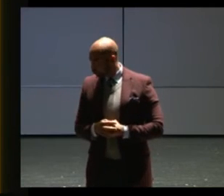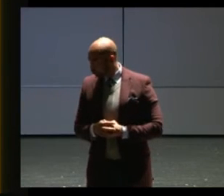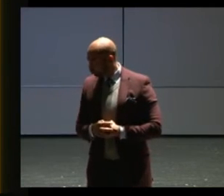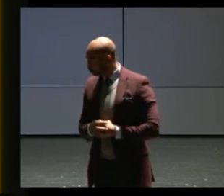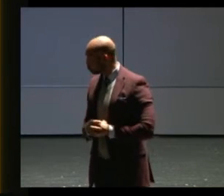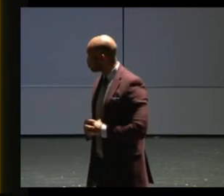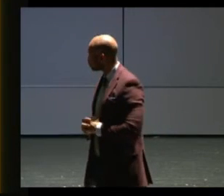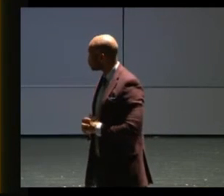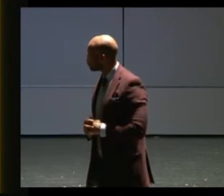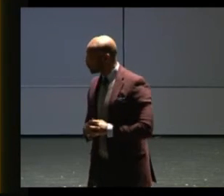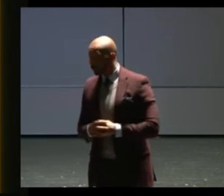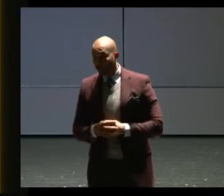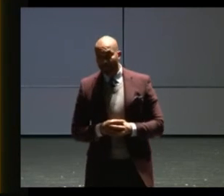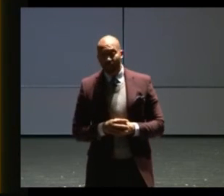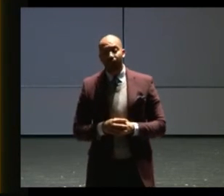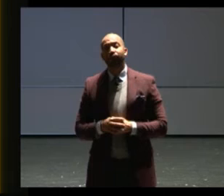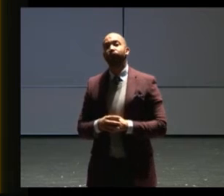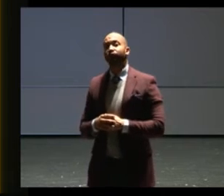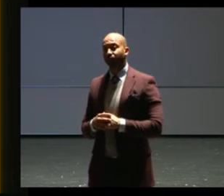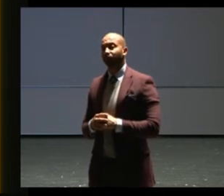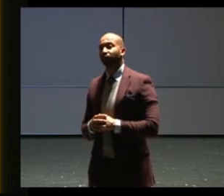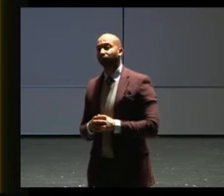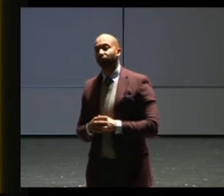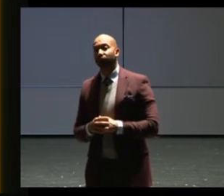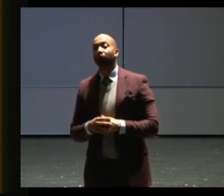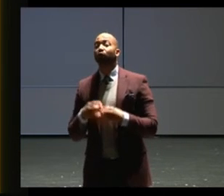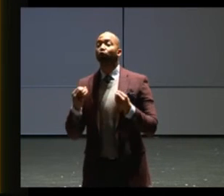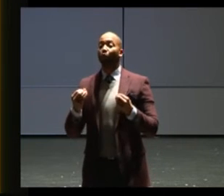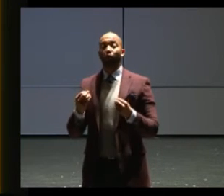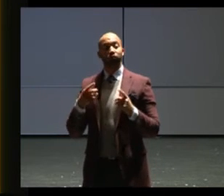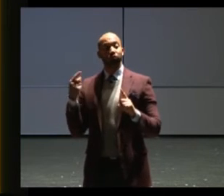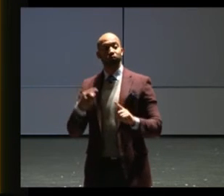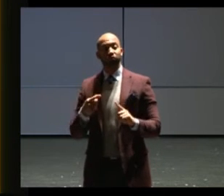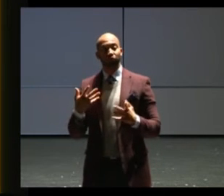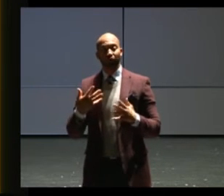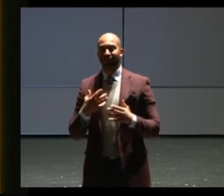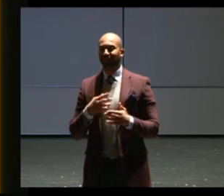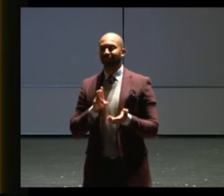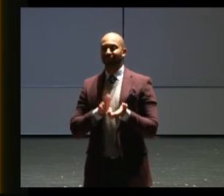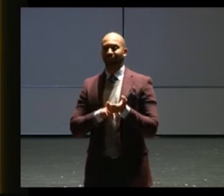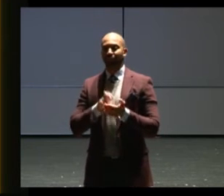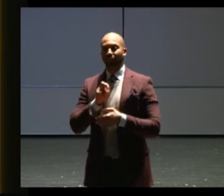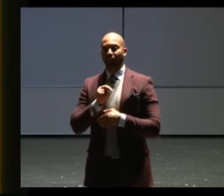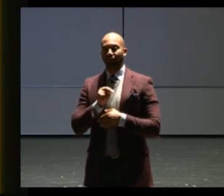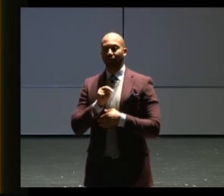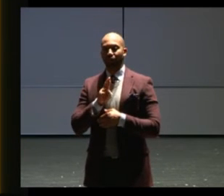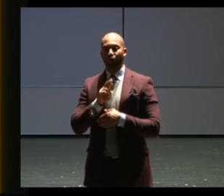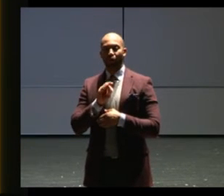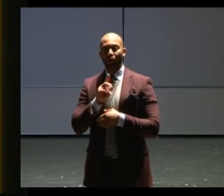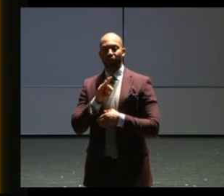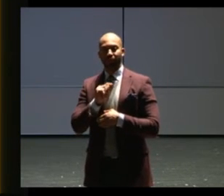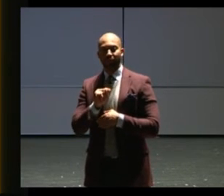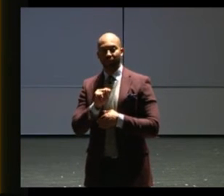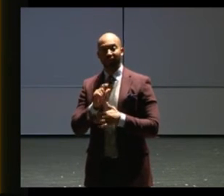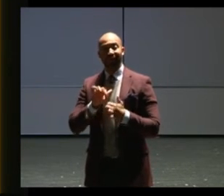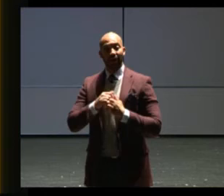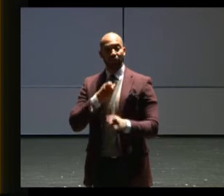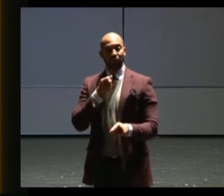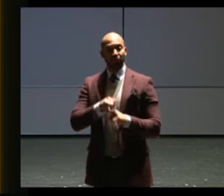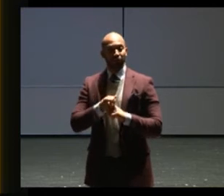another piece of this, of course, leads to enrollments, and we know the foundational aspects of enrollments because of their impact on the